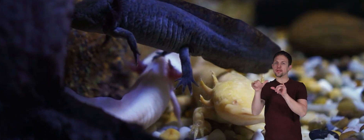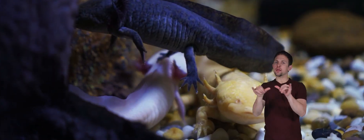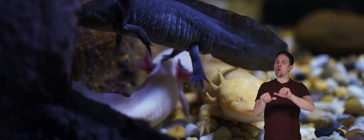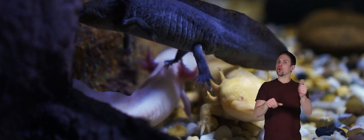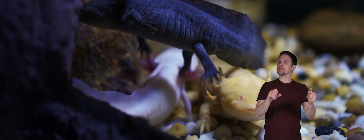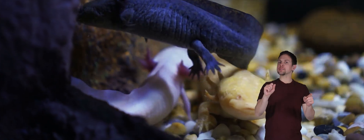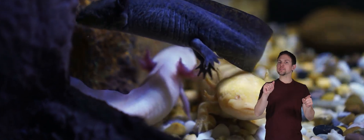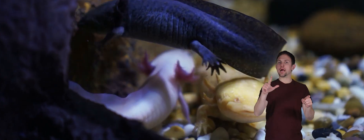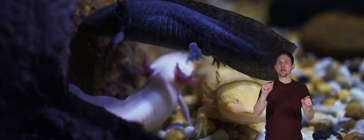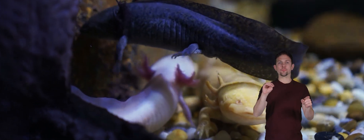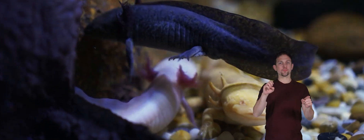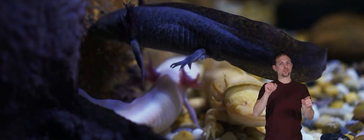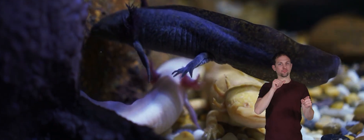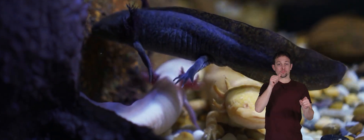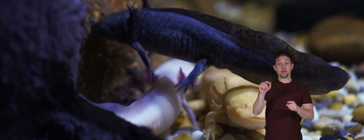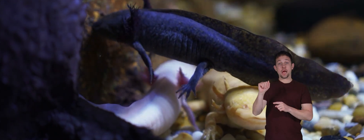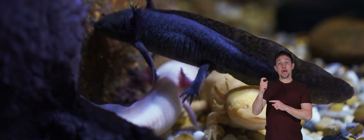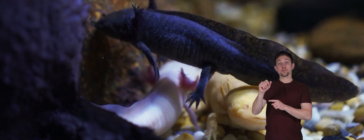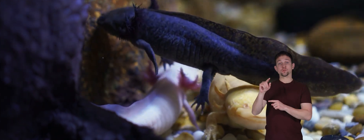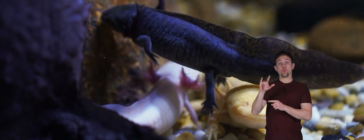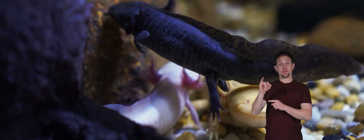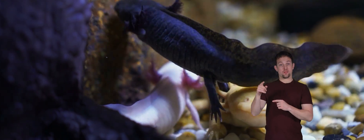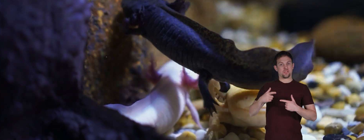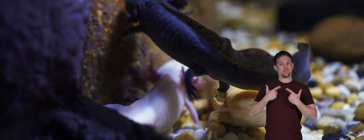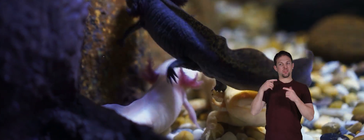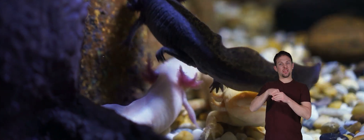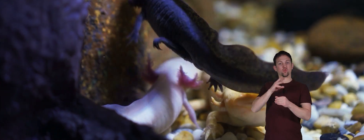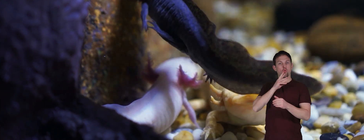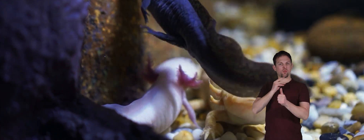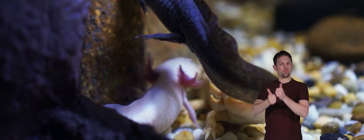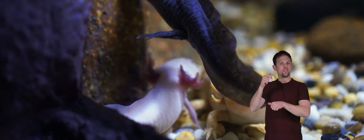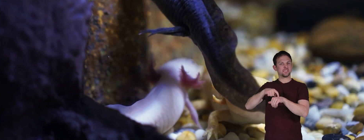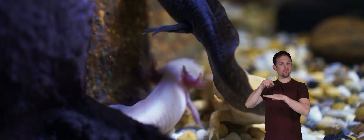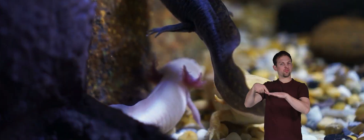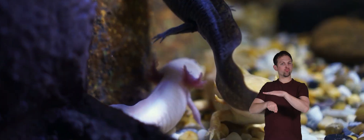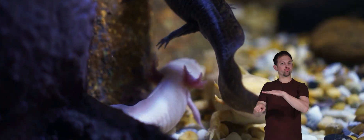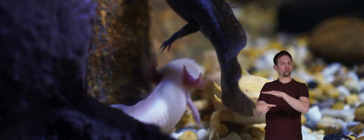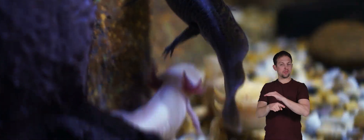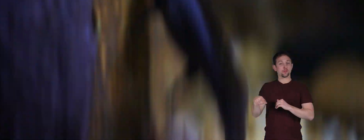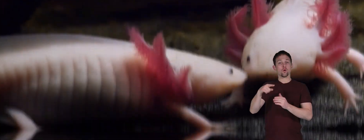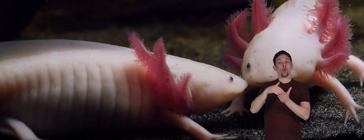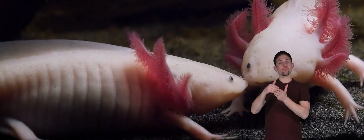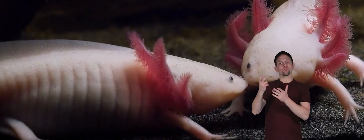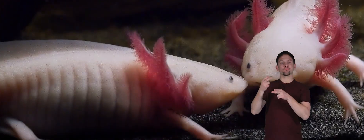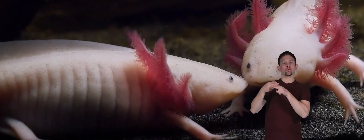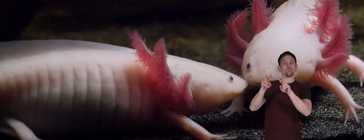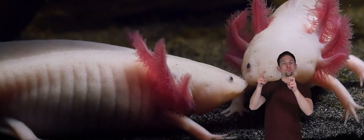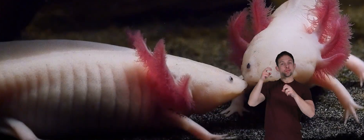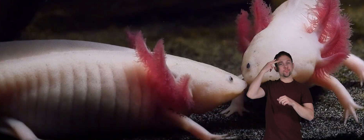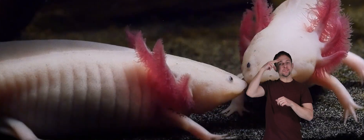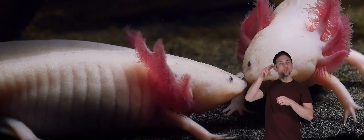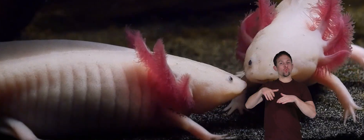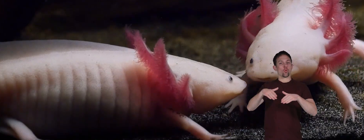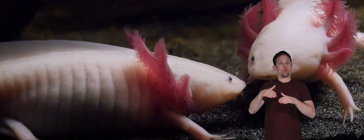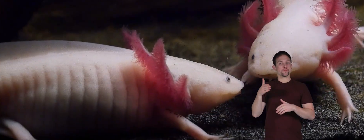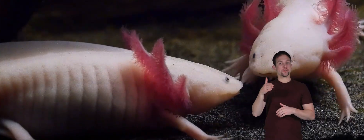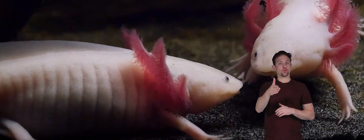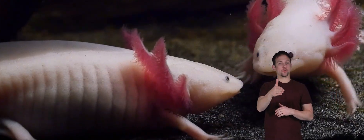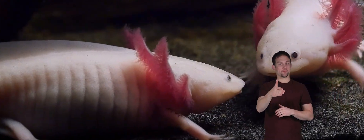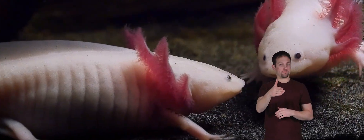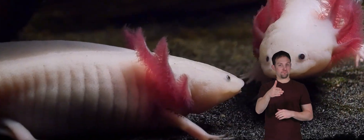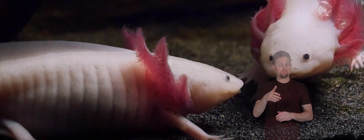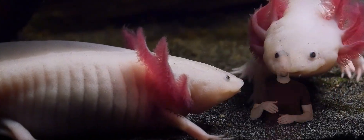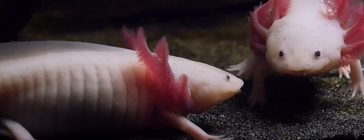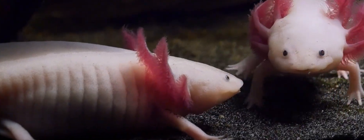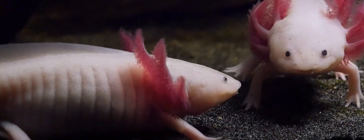but unlike other salamanders axolotls spend their entire lives in the water they are often referred to as